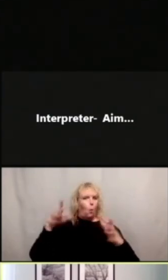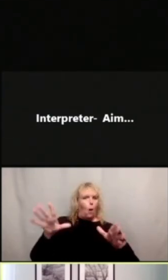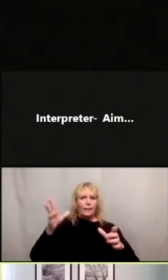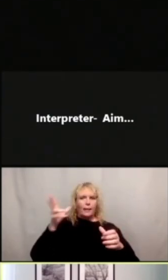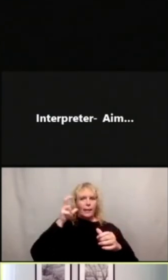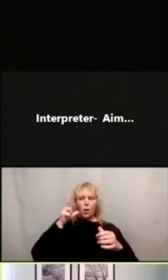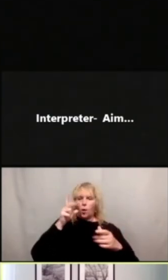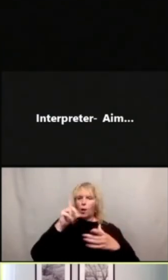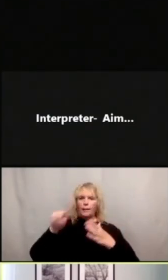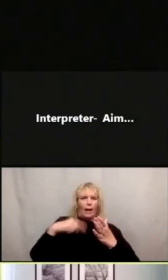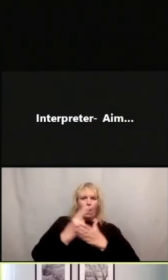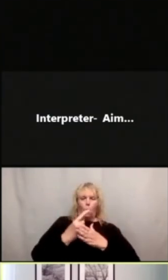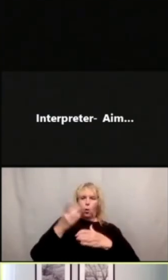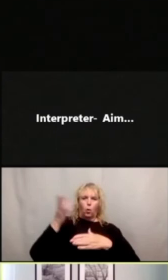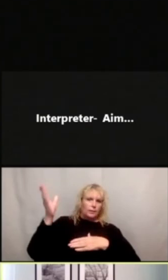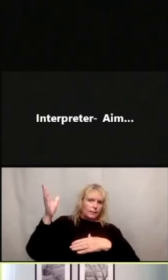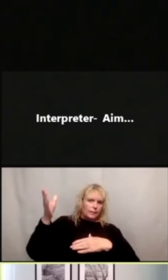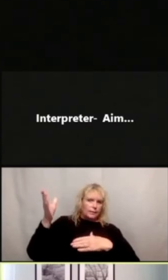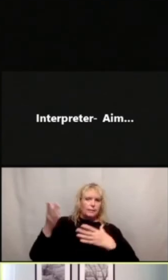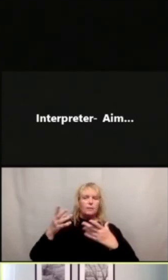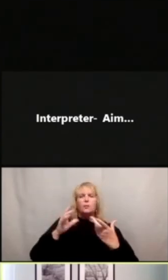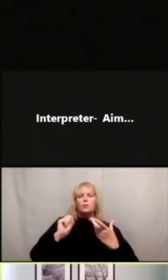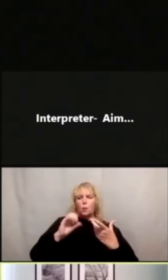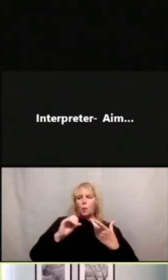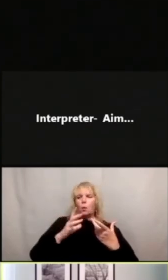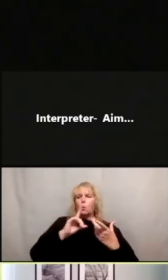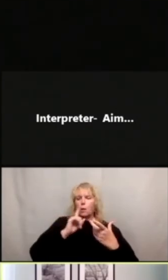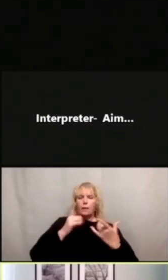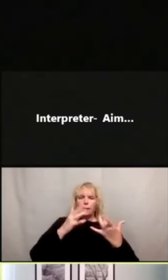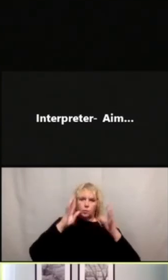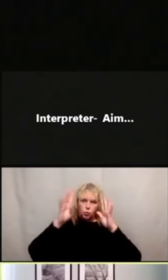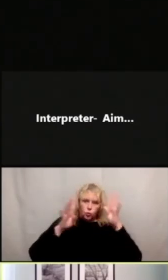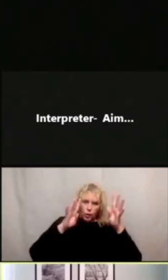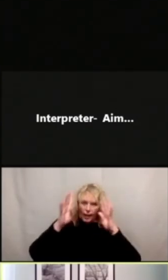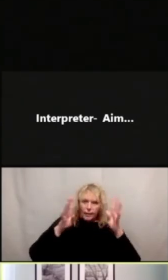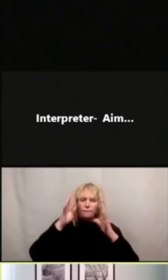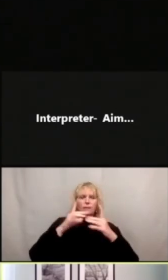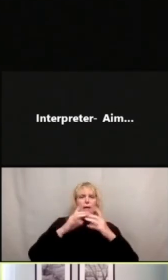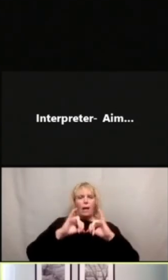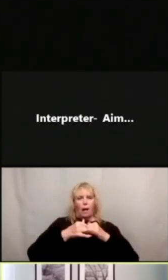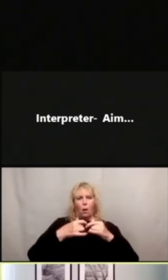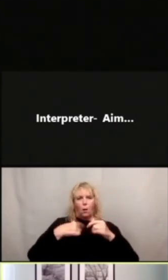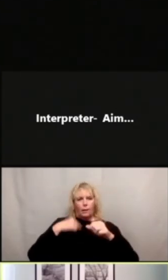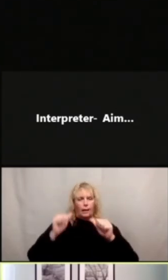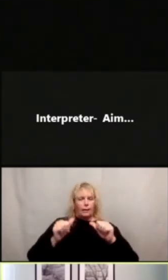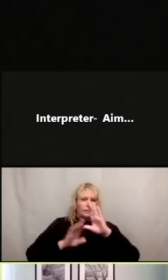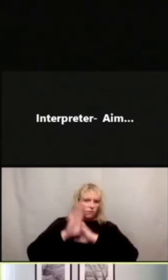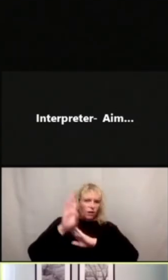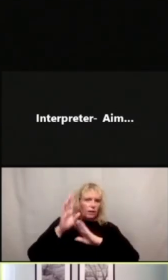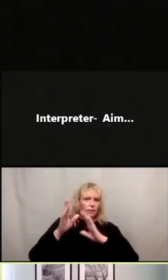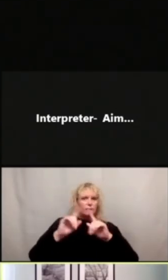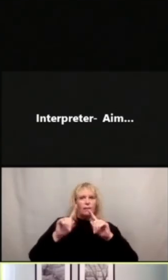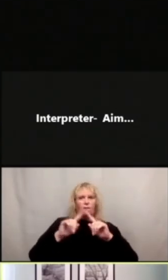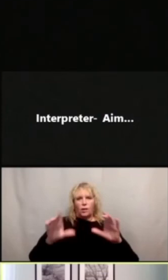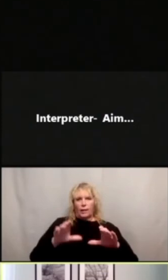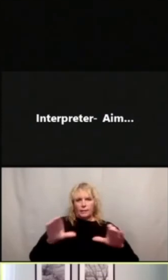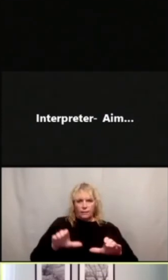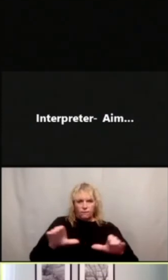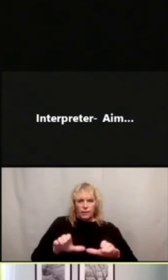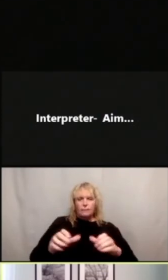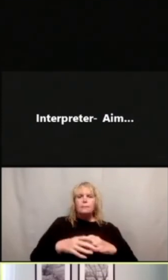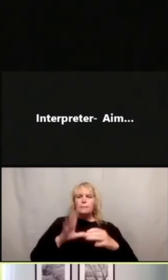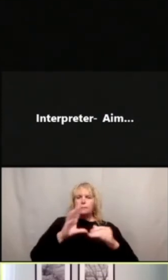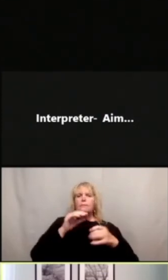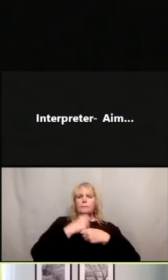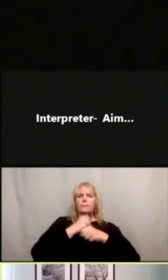looking for a different type of experience. So really being creative in terms of how we develop our activities. And make sure